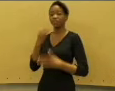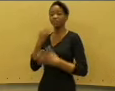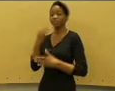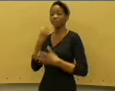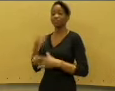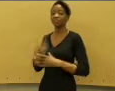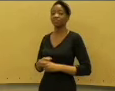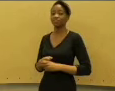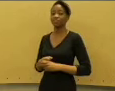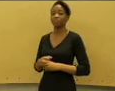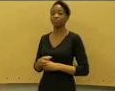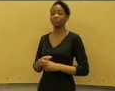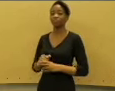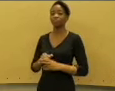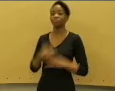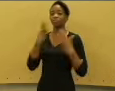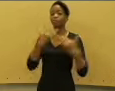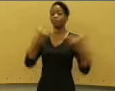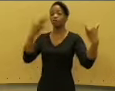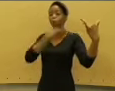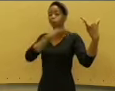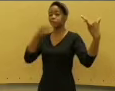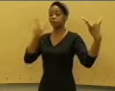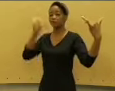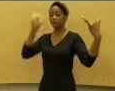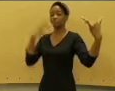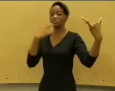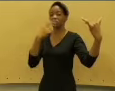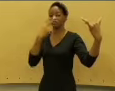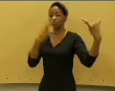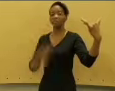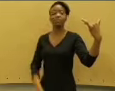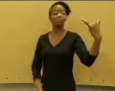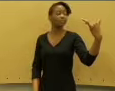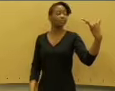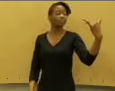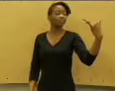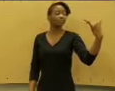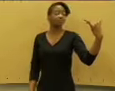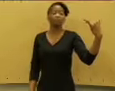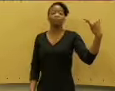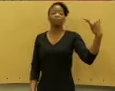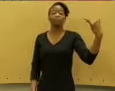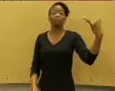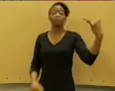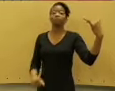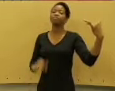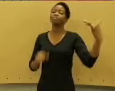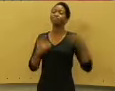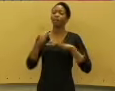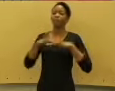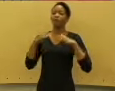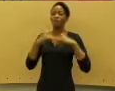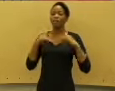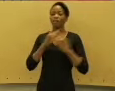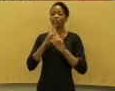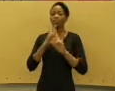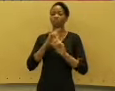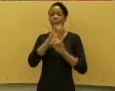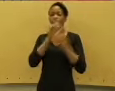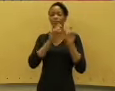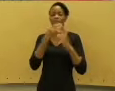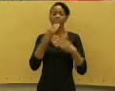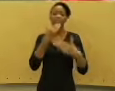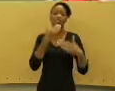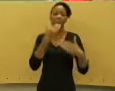you, Faith. Not sure if you can hear me. And thank you, Faith, online for also asking that question. We've got one more question in